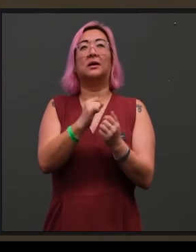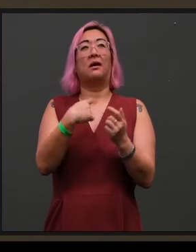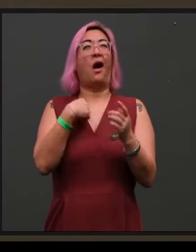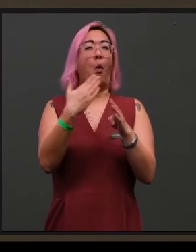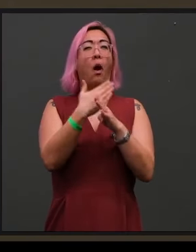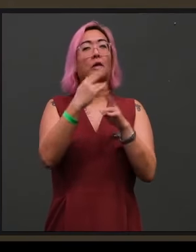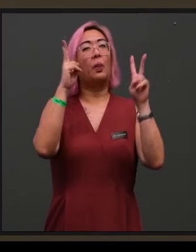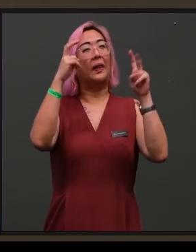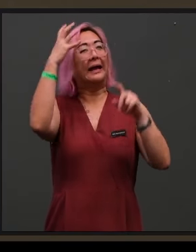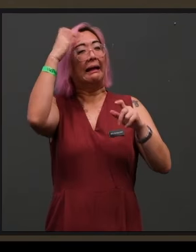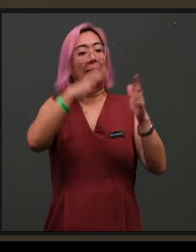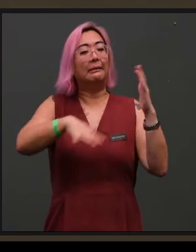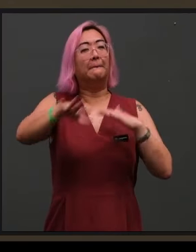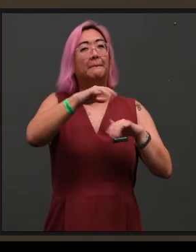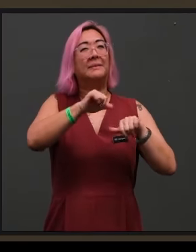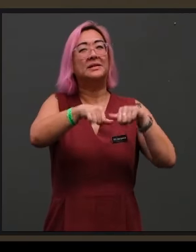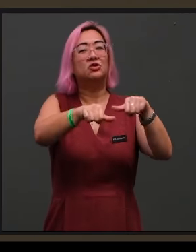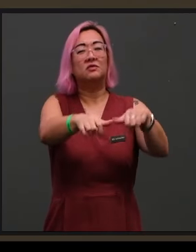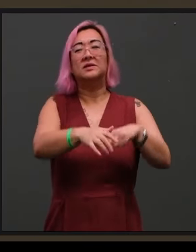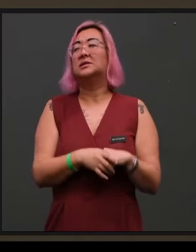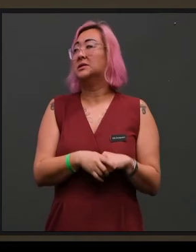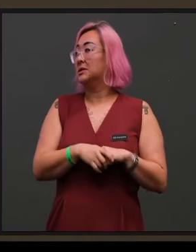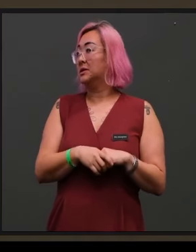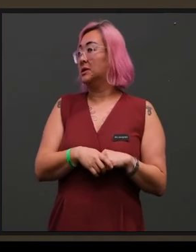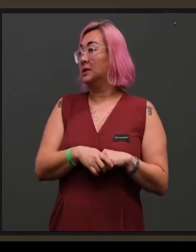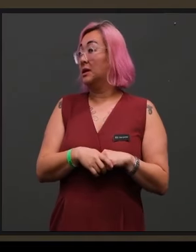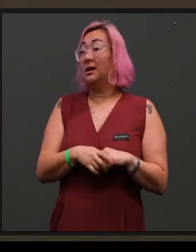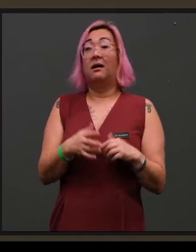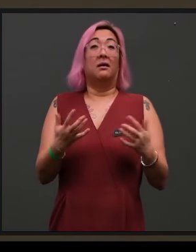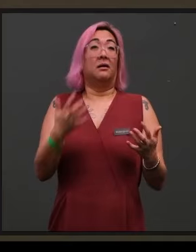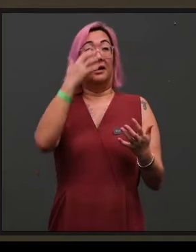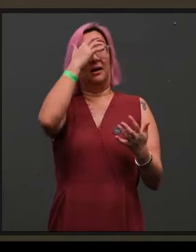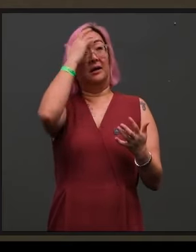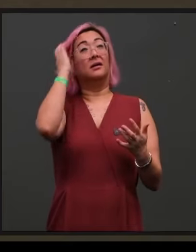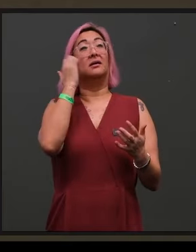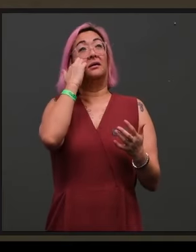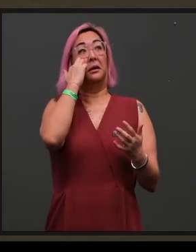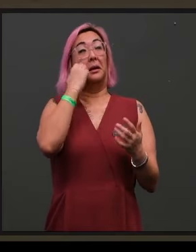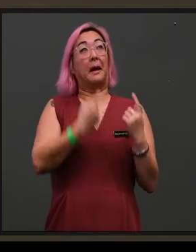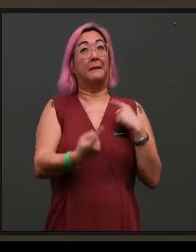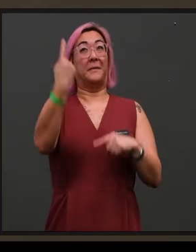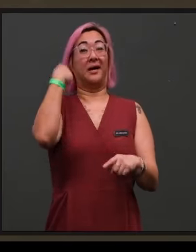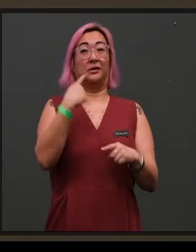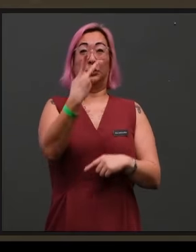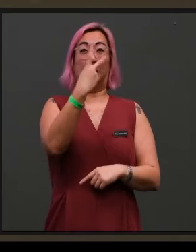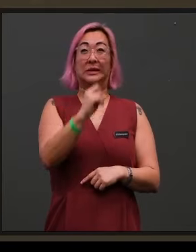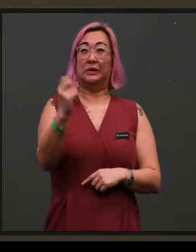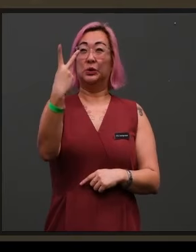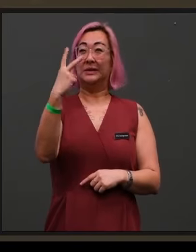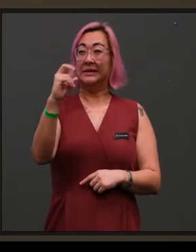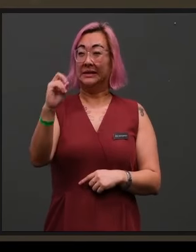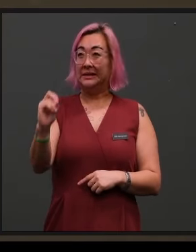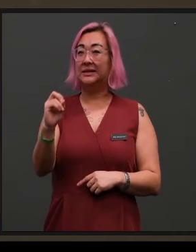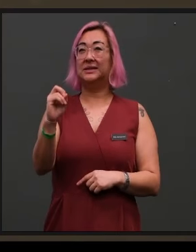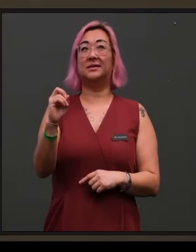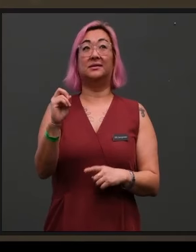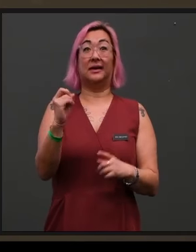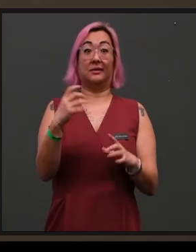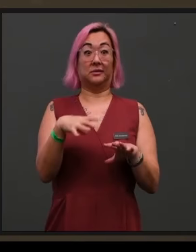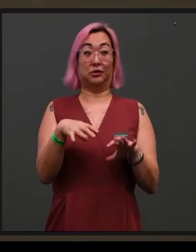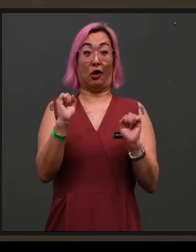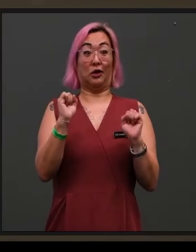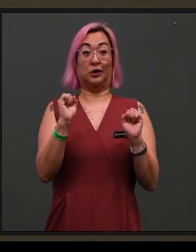series, and back in 2020, it all sort of started with a game